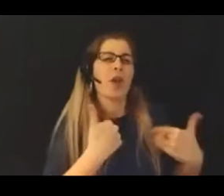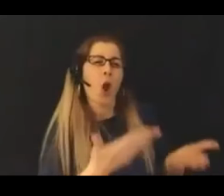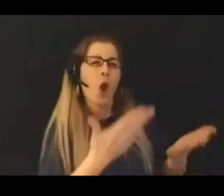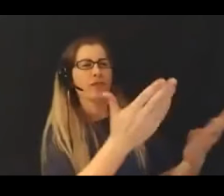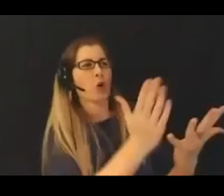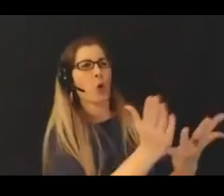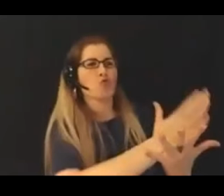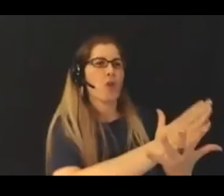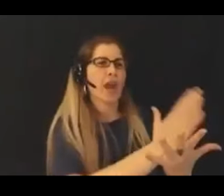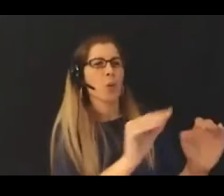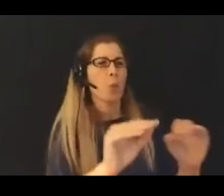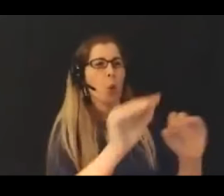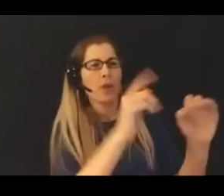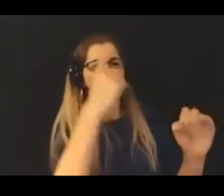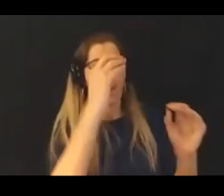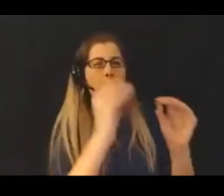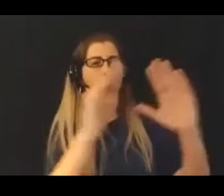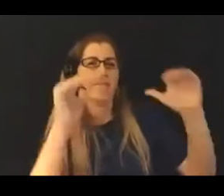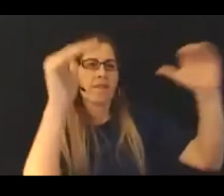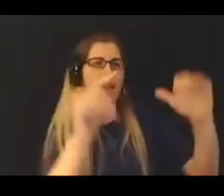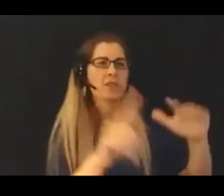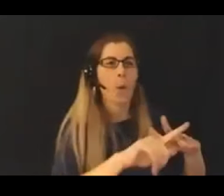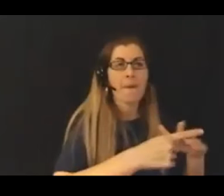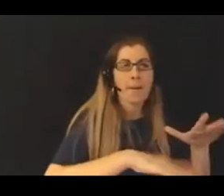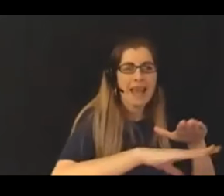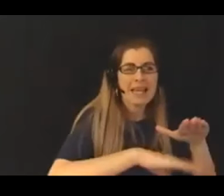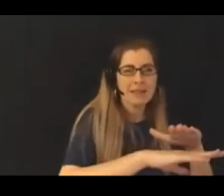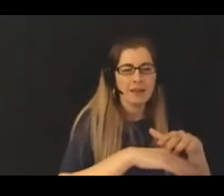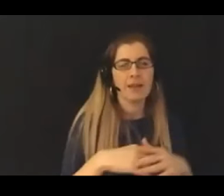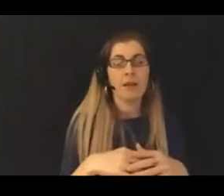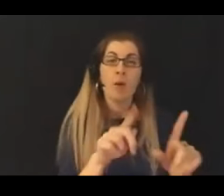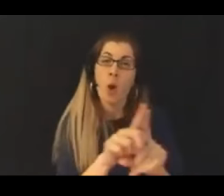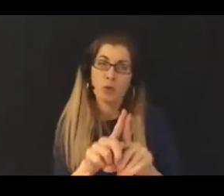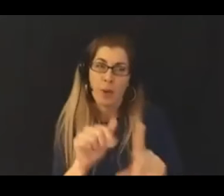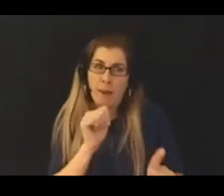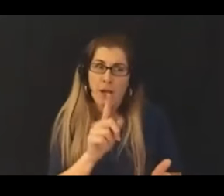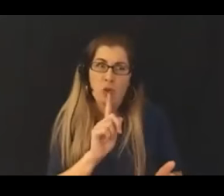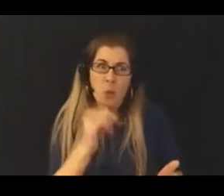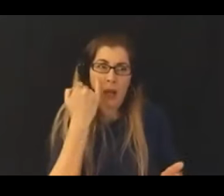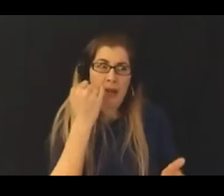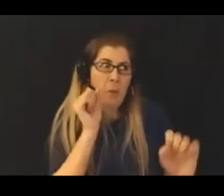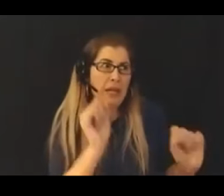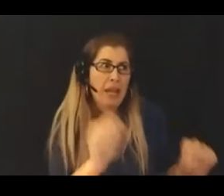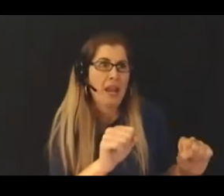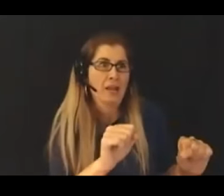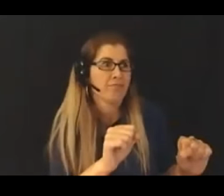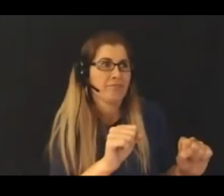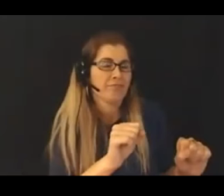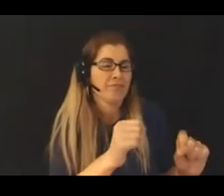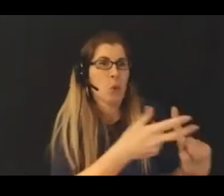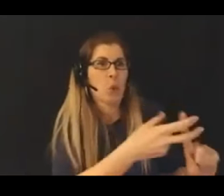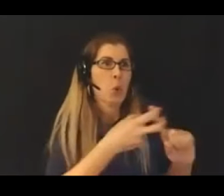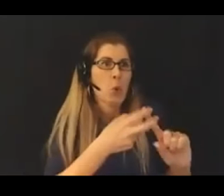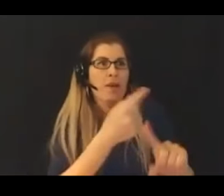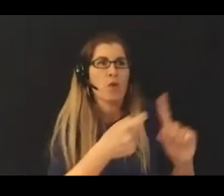could do. And then in terms of the location, I didn't know if we were only going to be able to recruit directly from the New